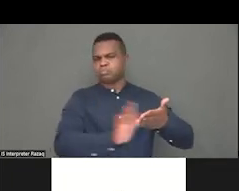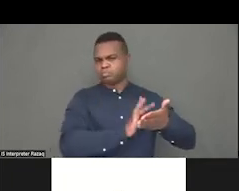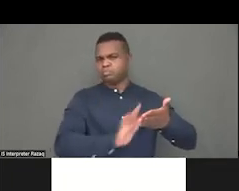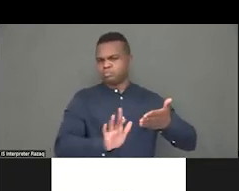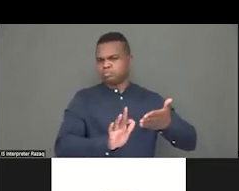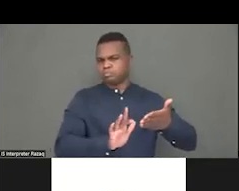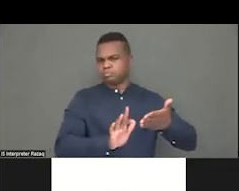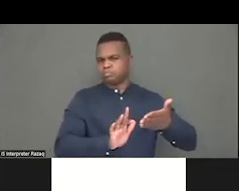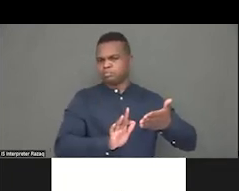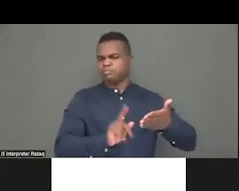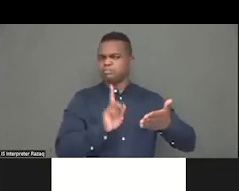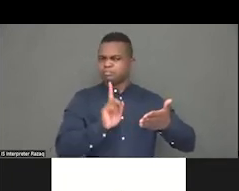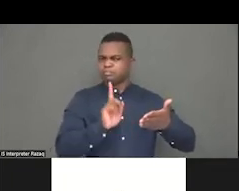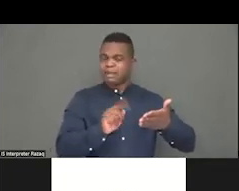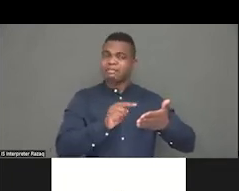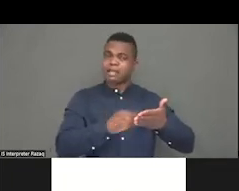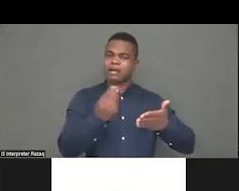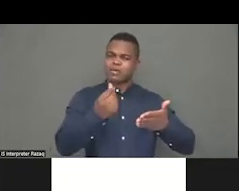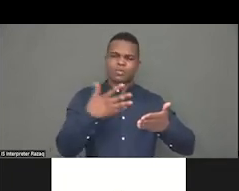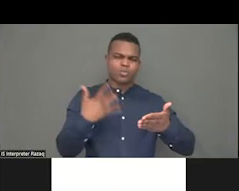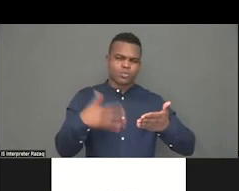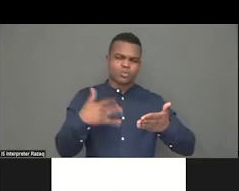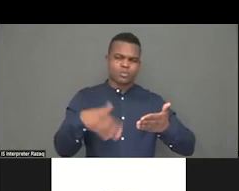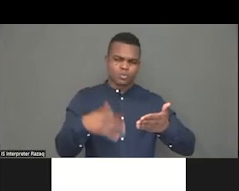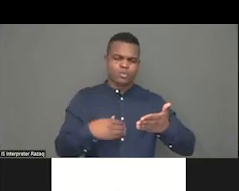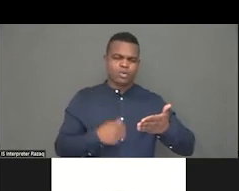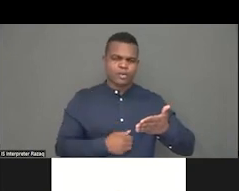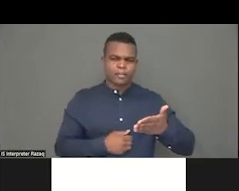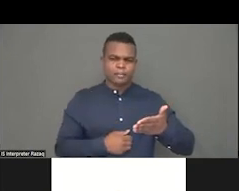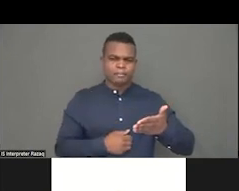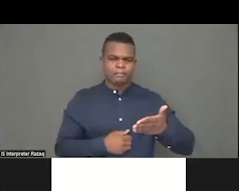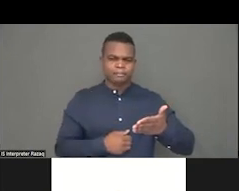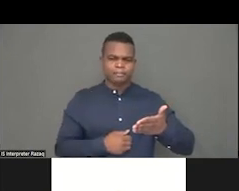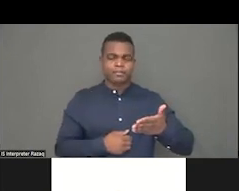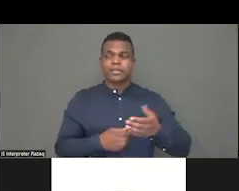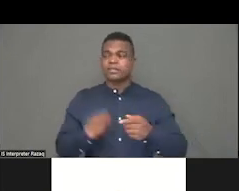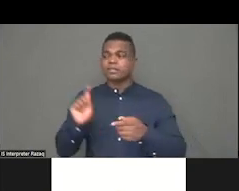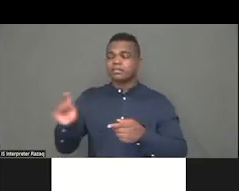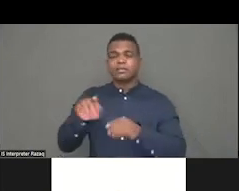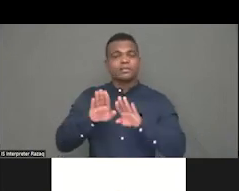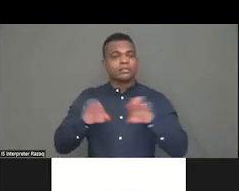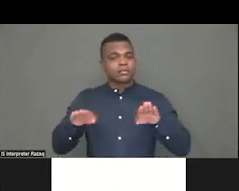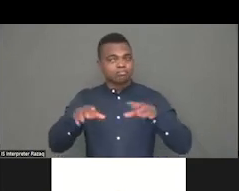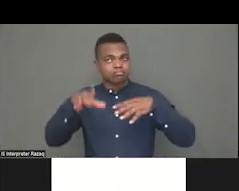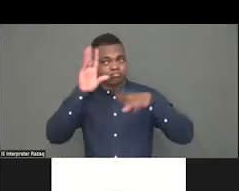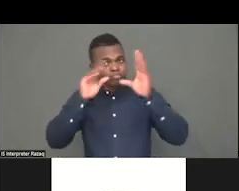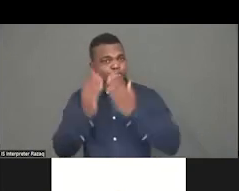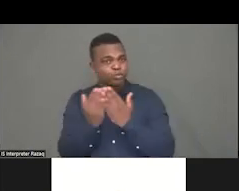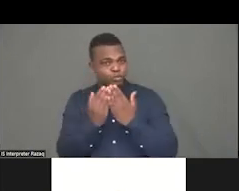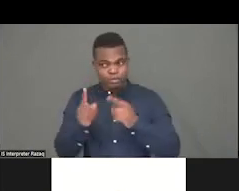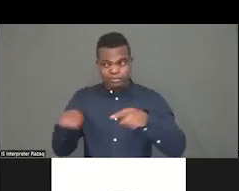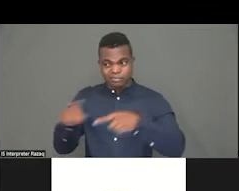current, like, because of the pandemic and frequent drought and civil wars,